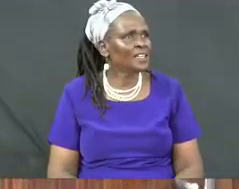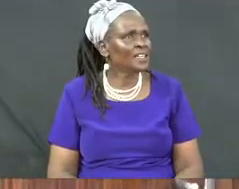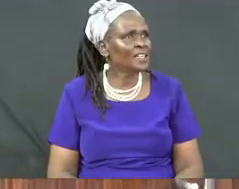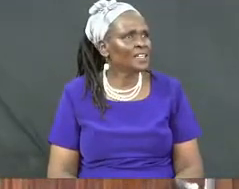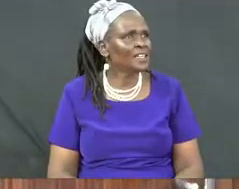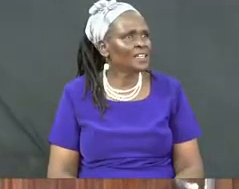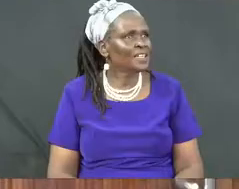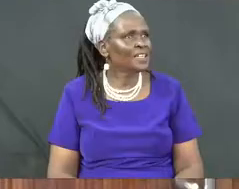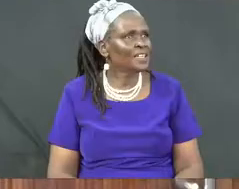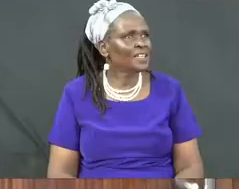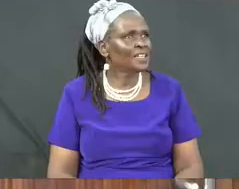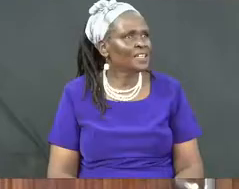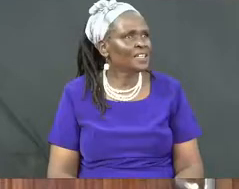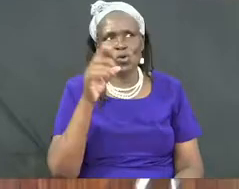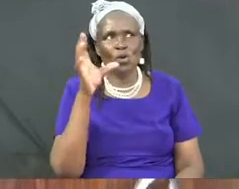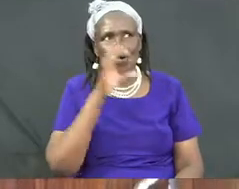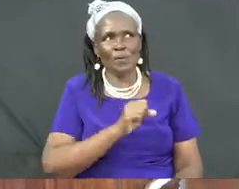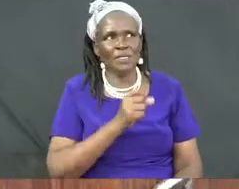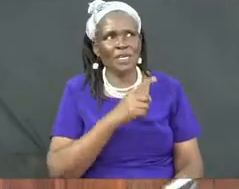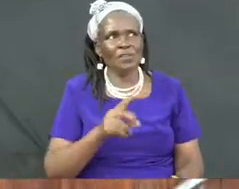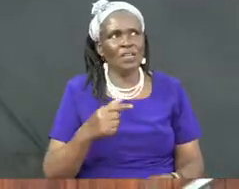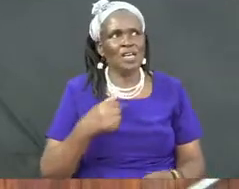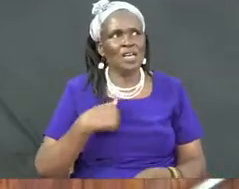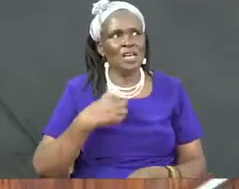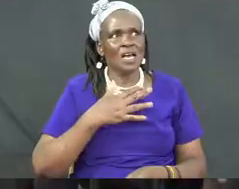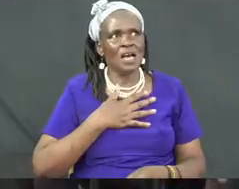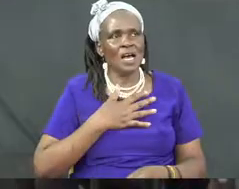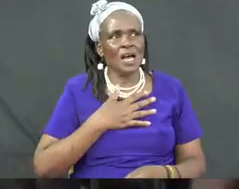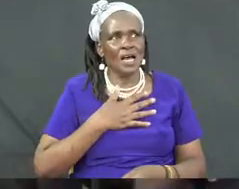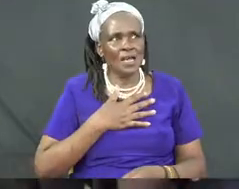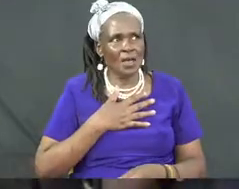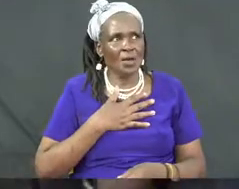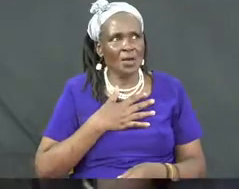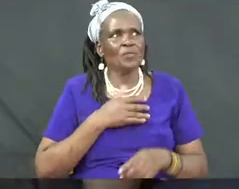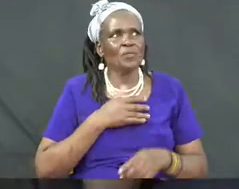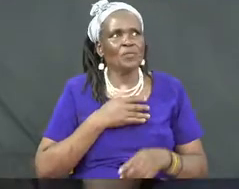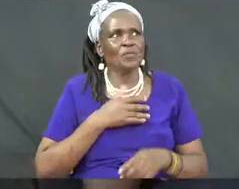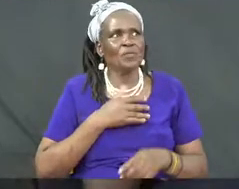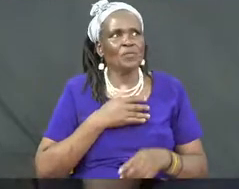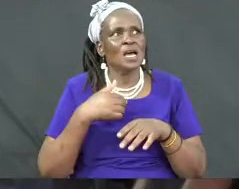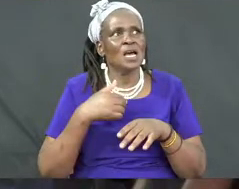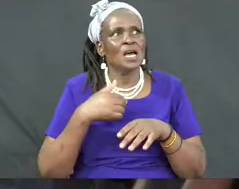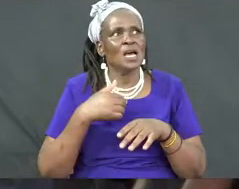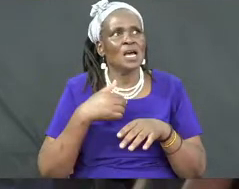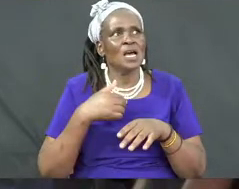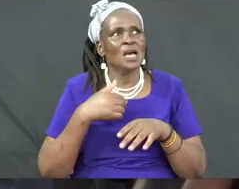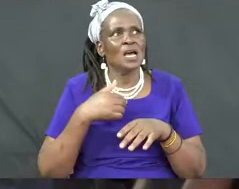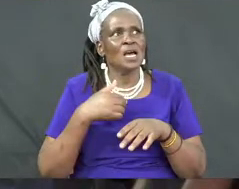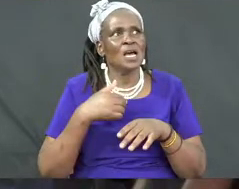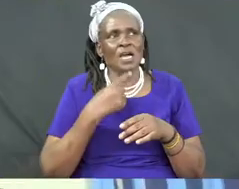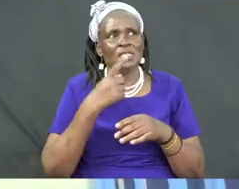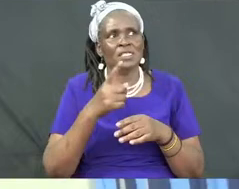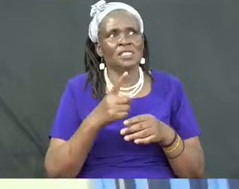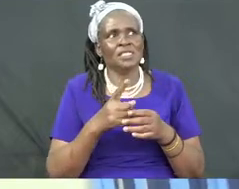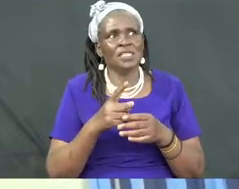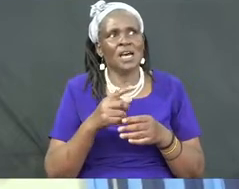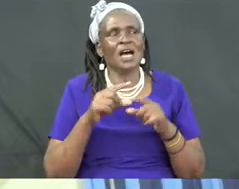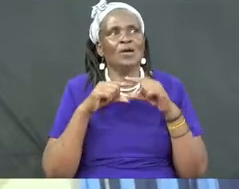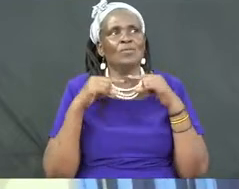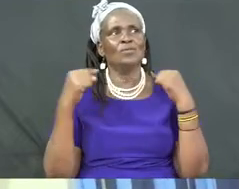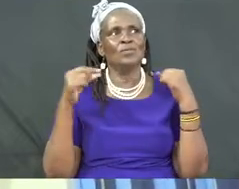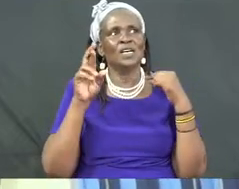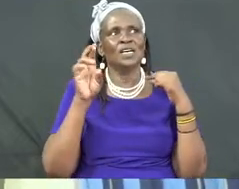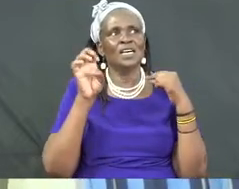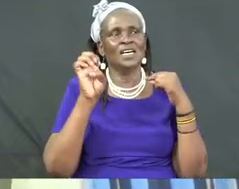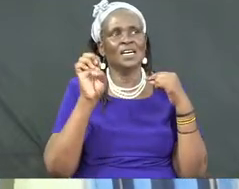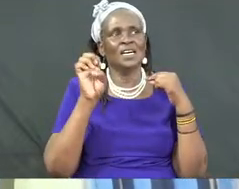Excuse me, Miss Celeste. I am the real influencer here. Pastor B, or should I say Reverend?